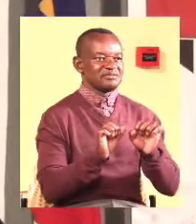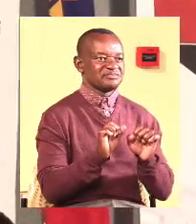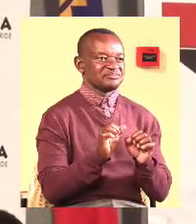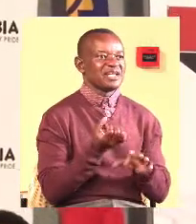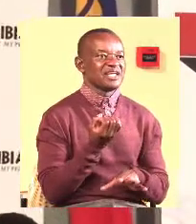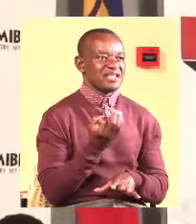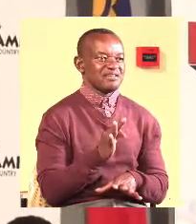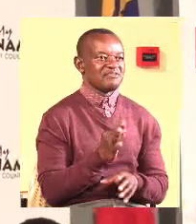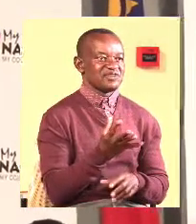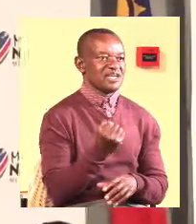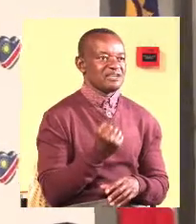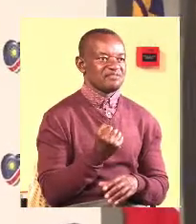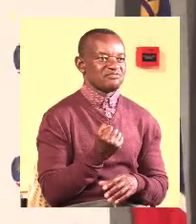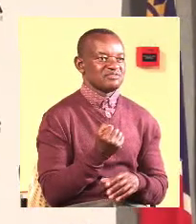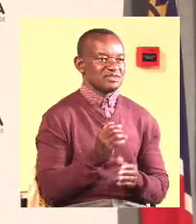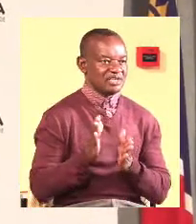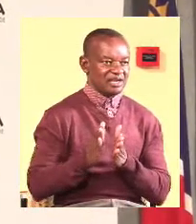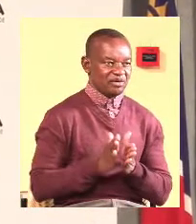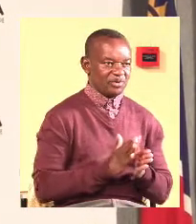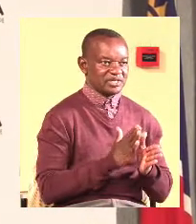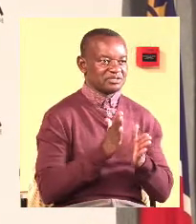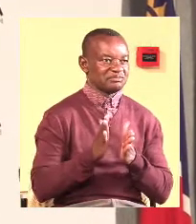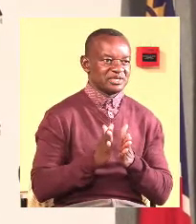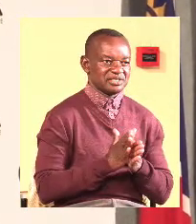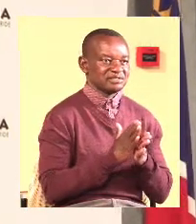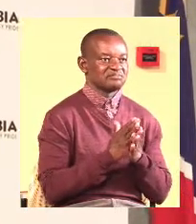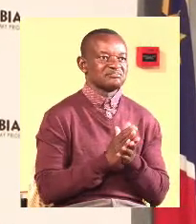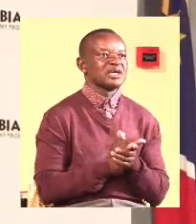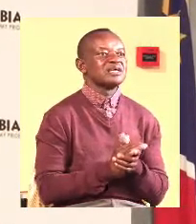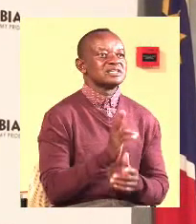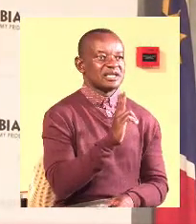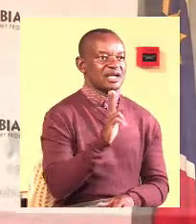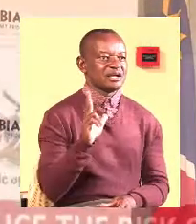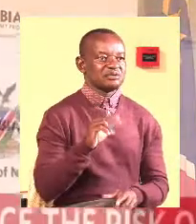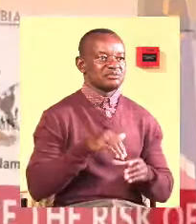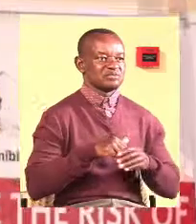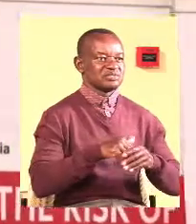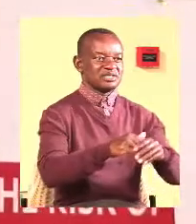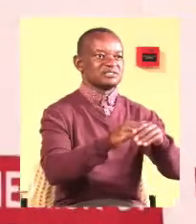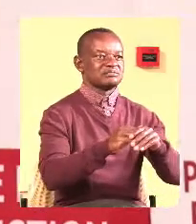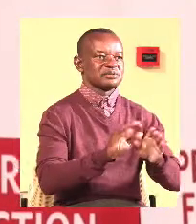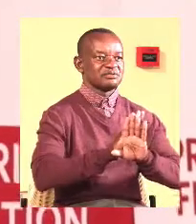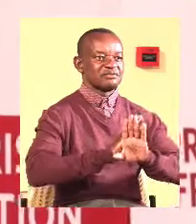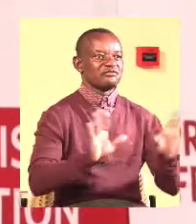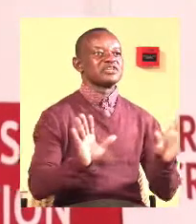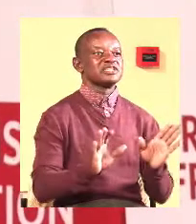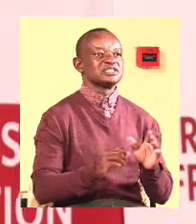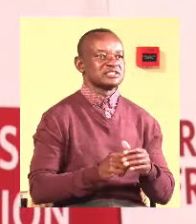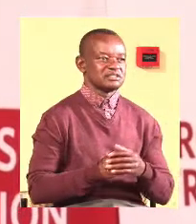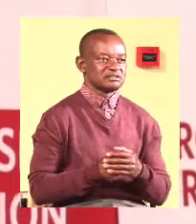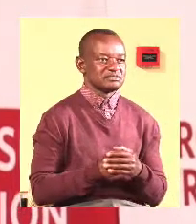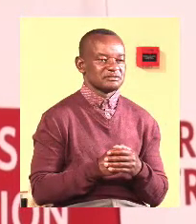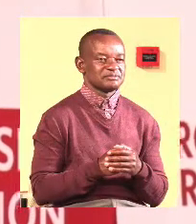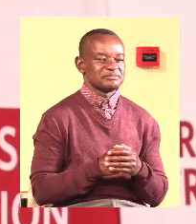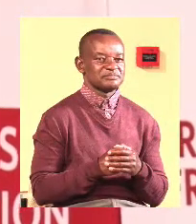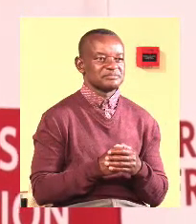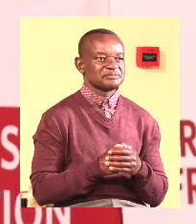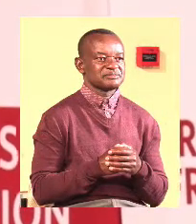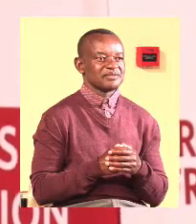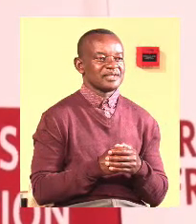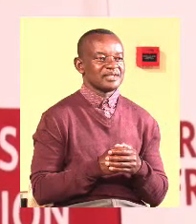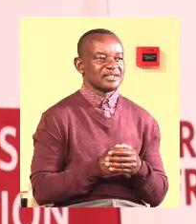For now, I just wanted one last question before we come to the final words. Maybe Petra, you would handle this. Do we have